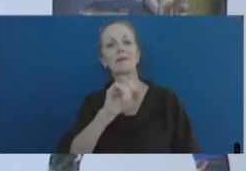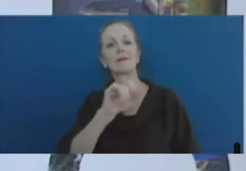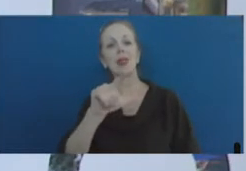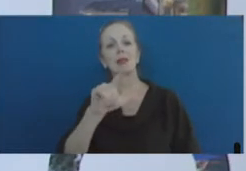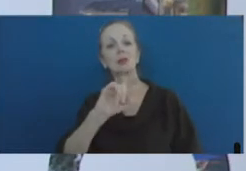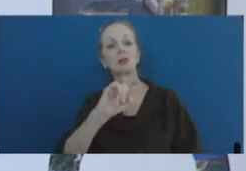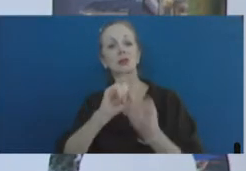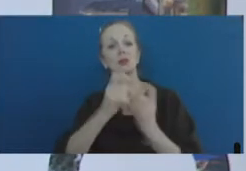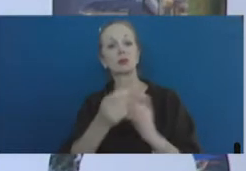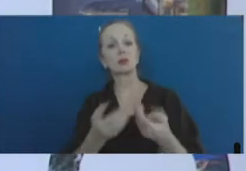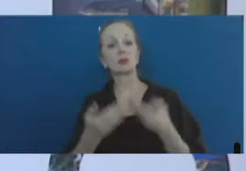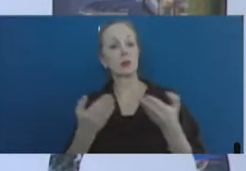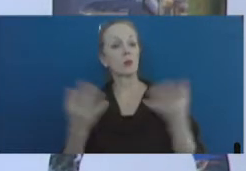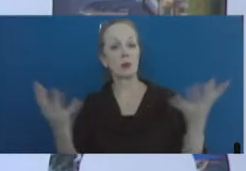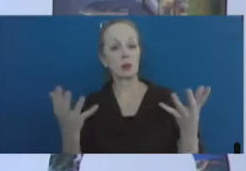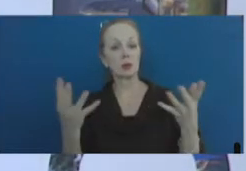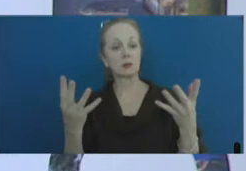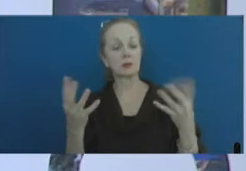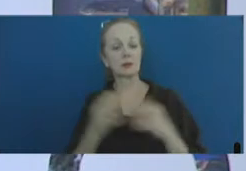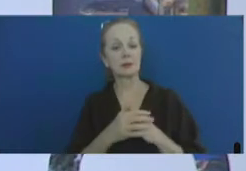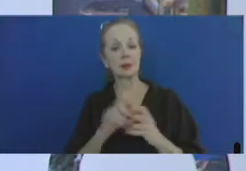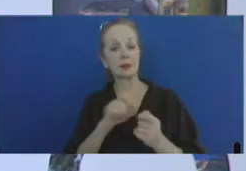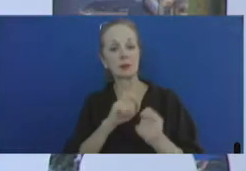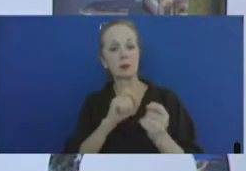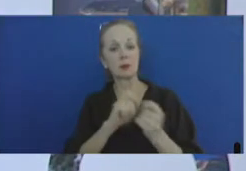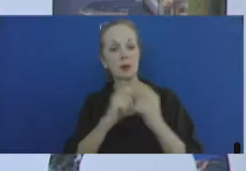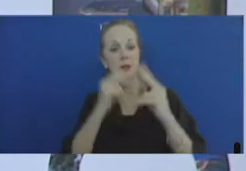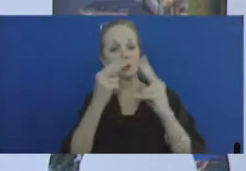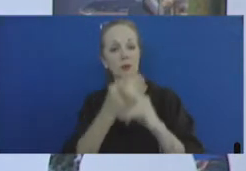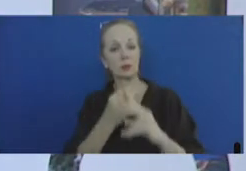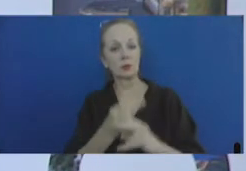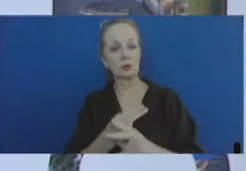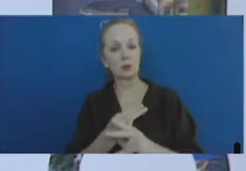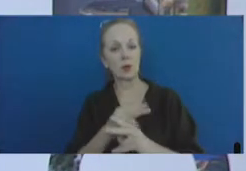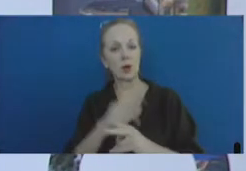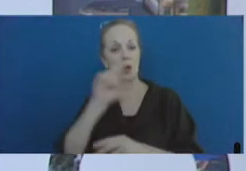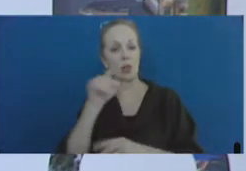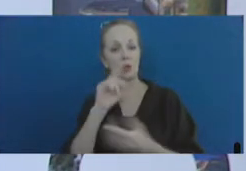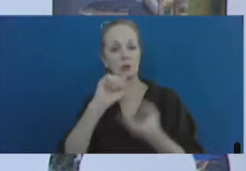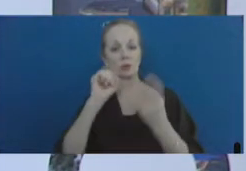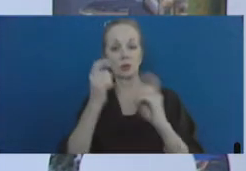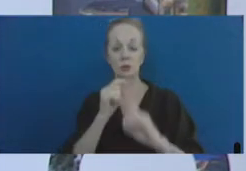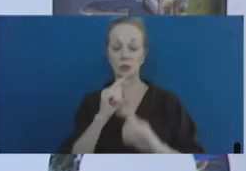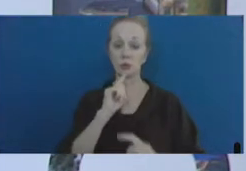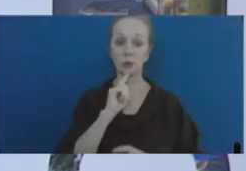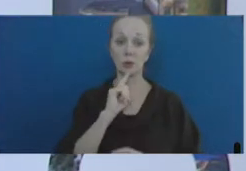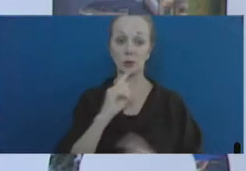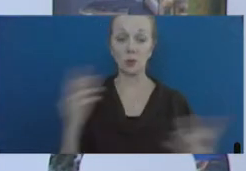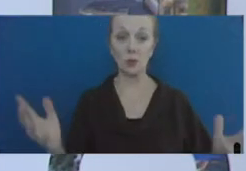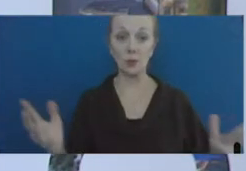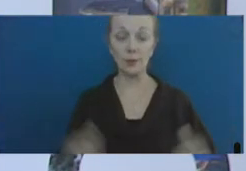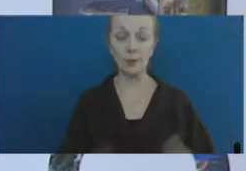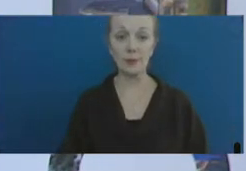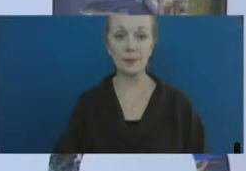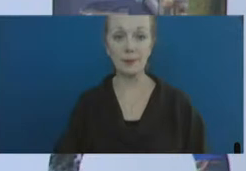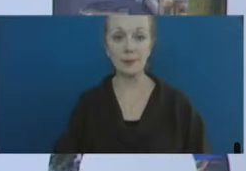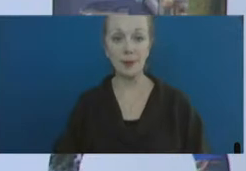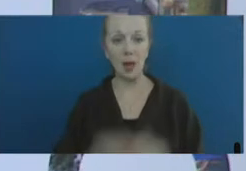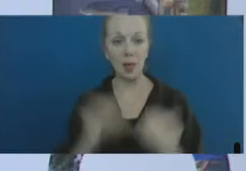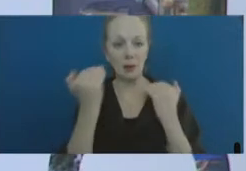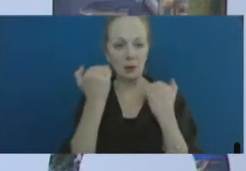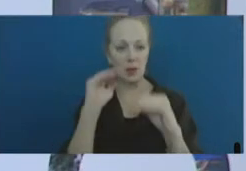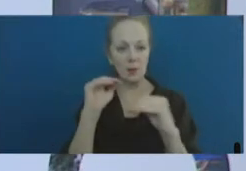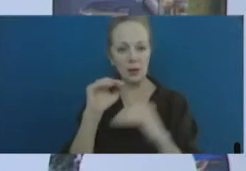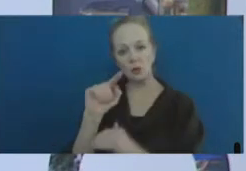are in terms of the uses. And so the only changes really would be limiting triplexes